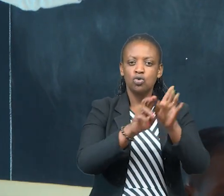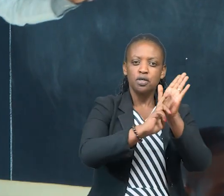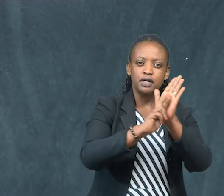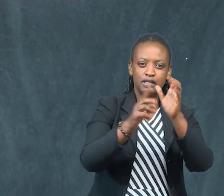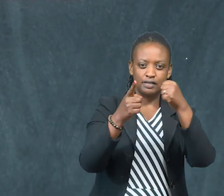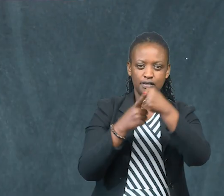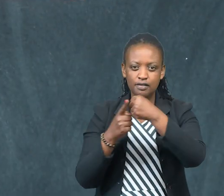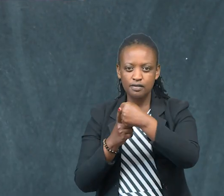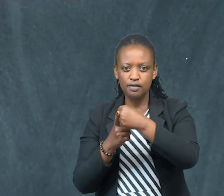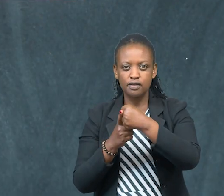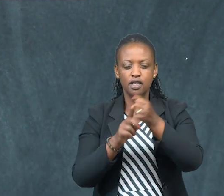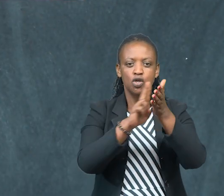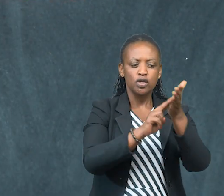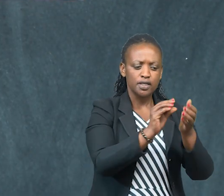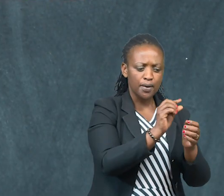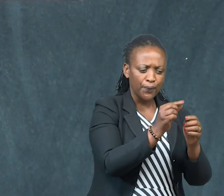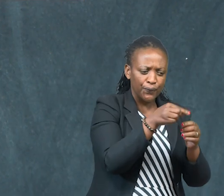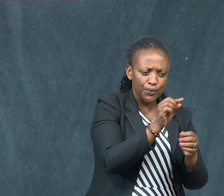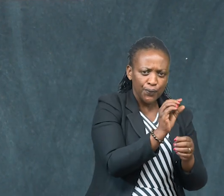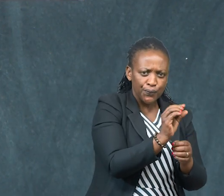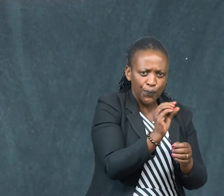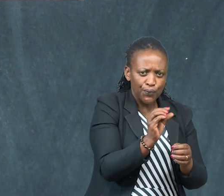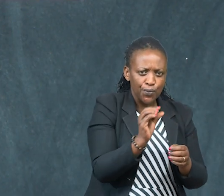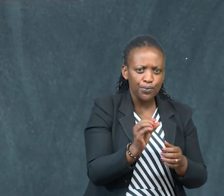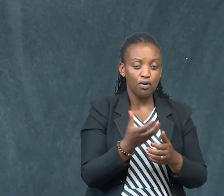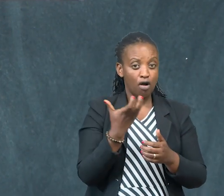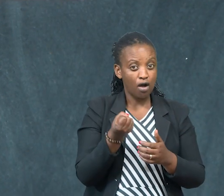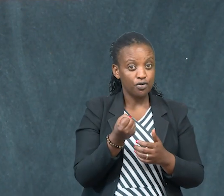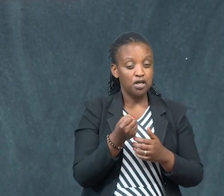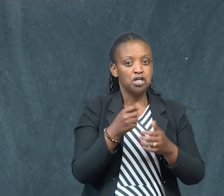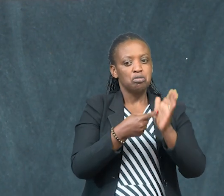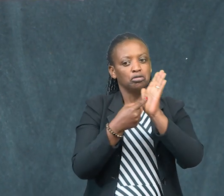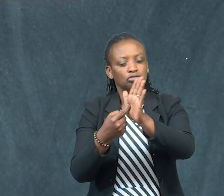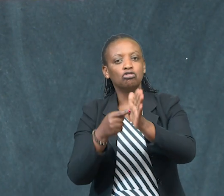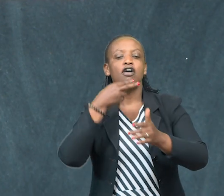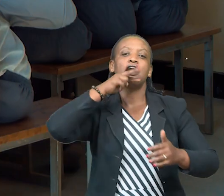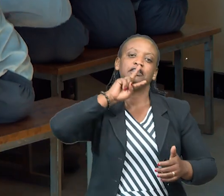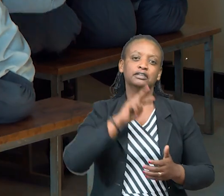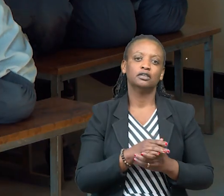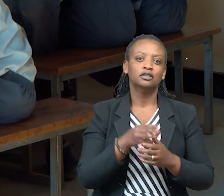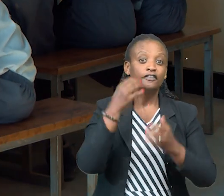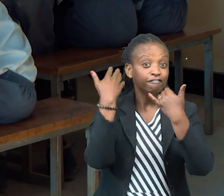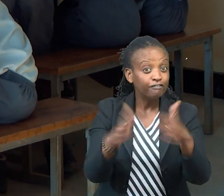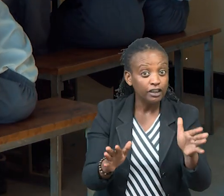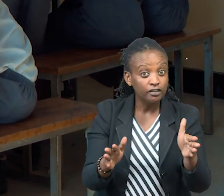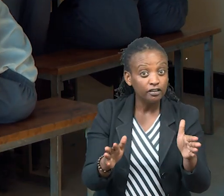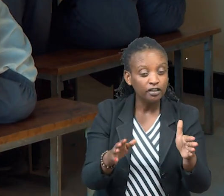represent 6 by using counters. Okay? And then you present the answer. Are we